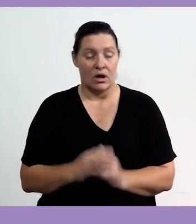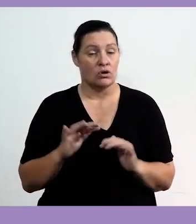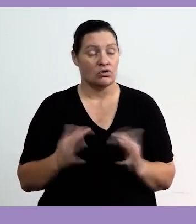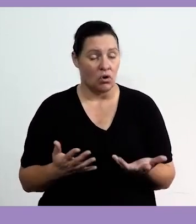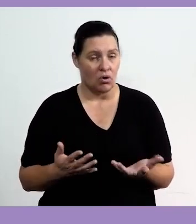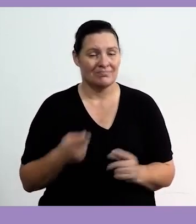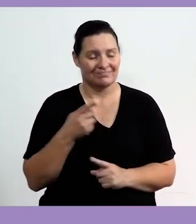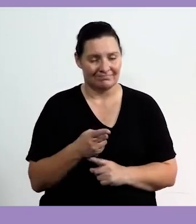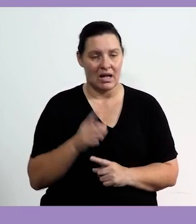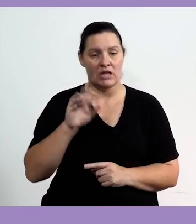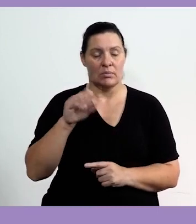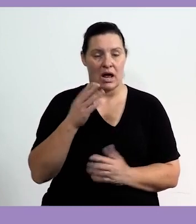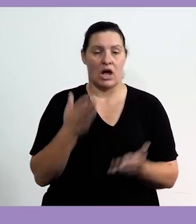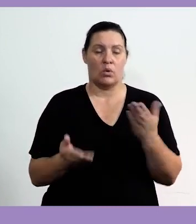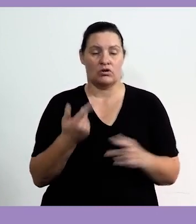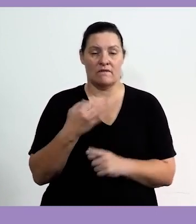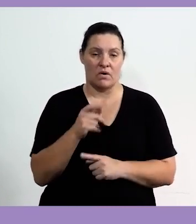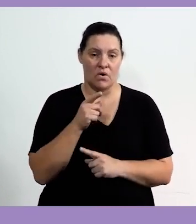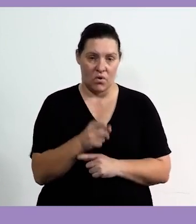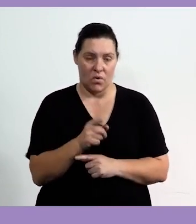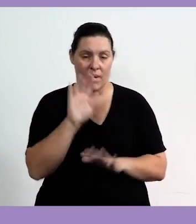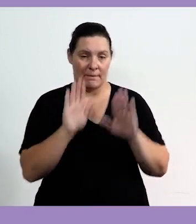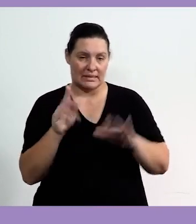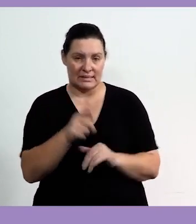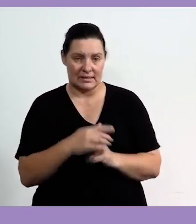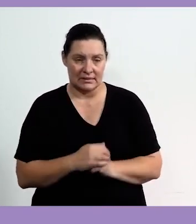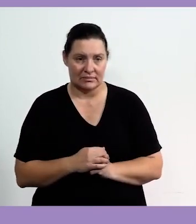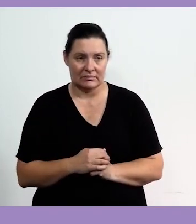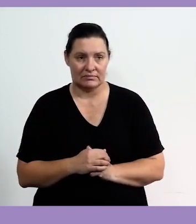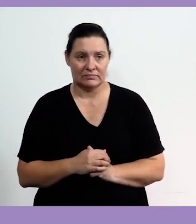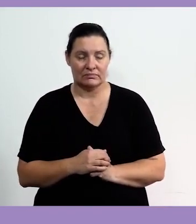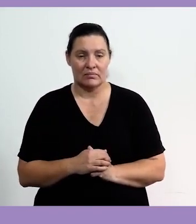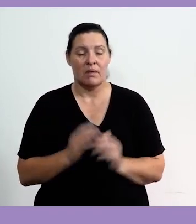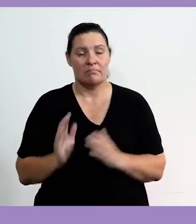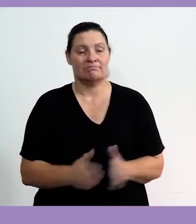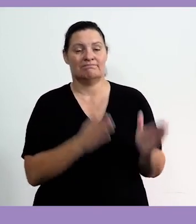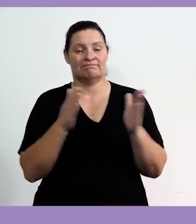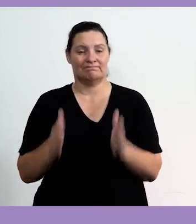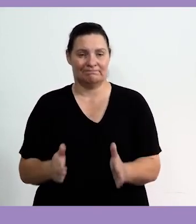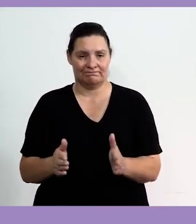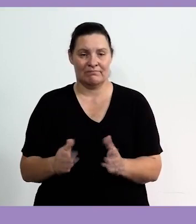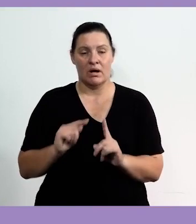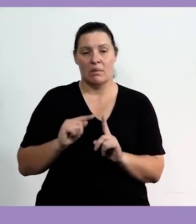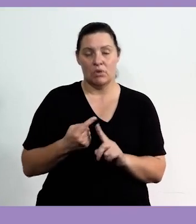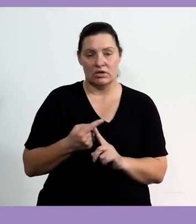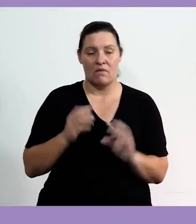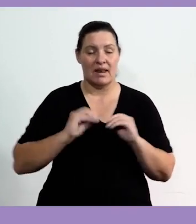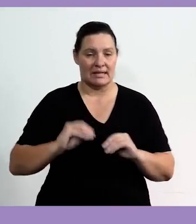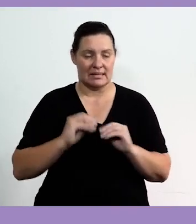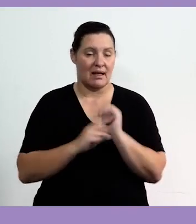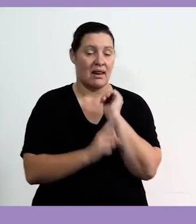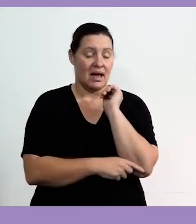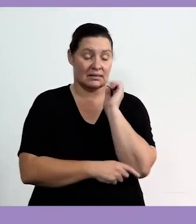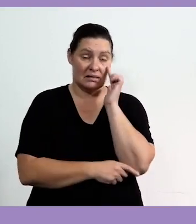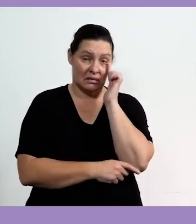601. So that is the algebraic equation for that pattern. Let's move on to the next point of